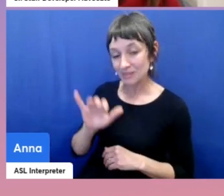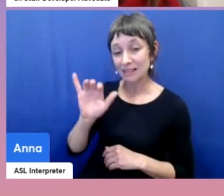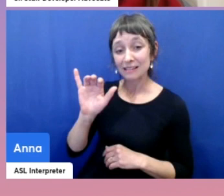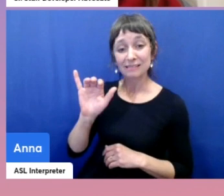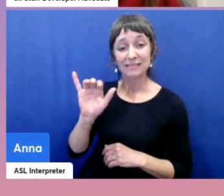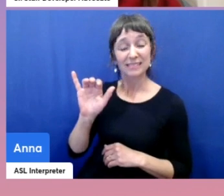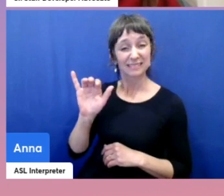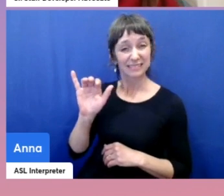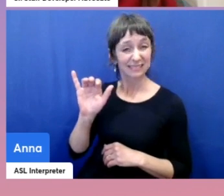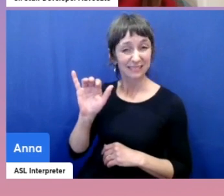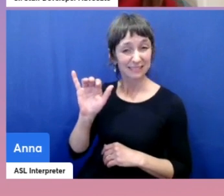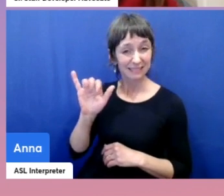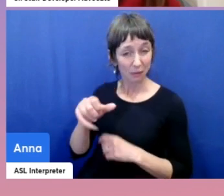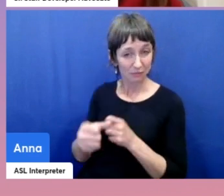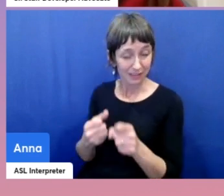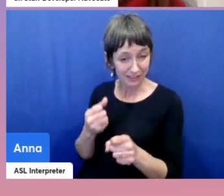year